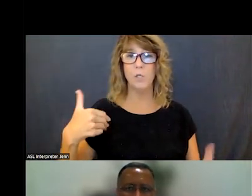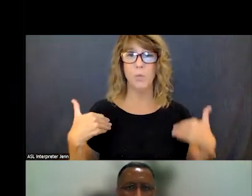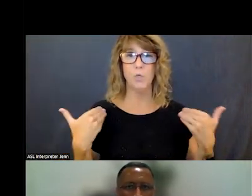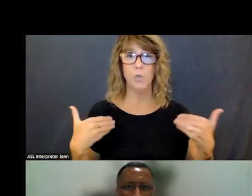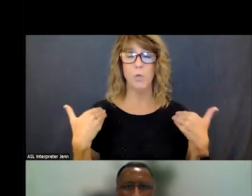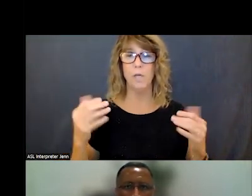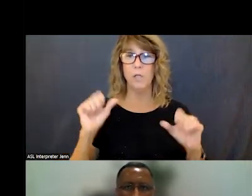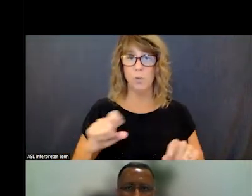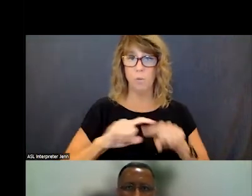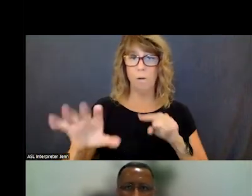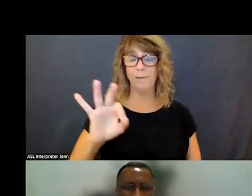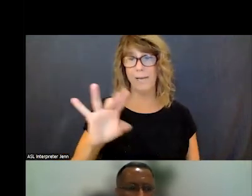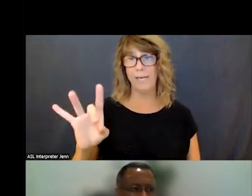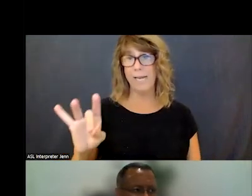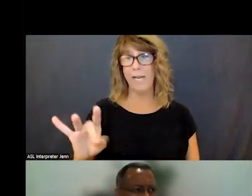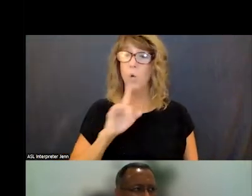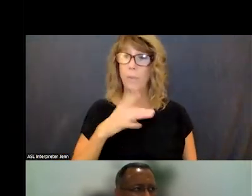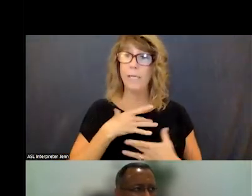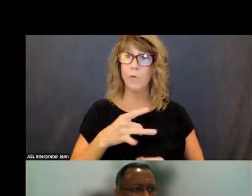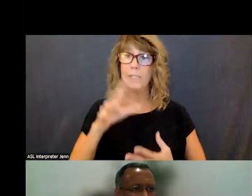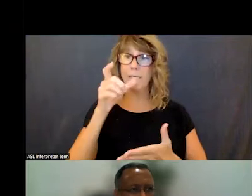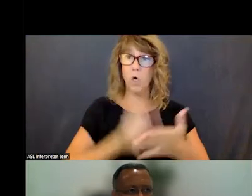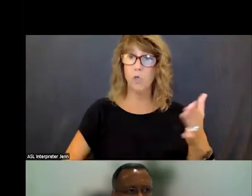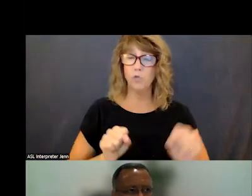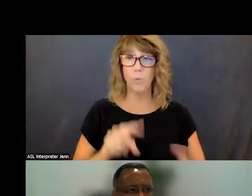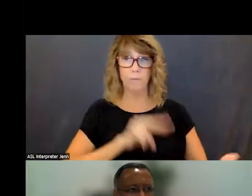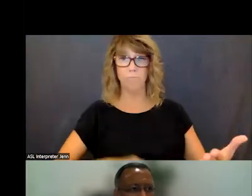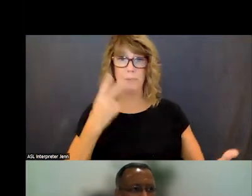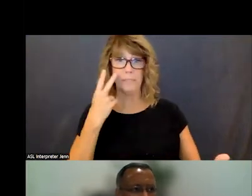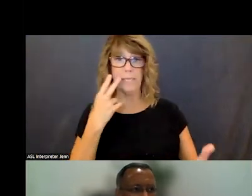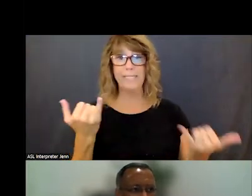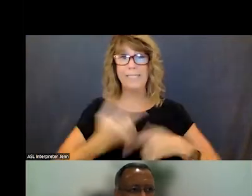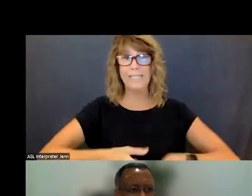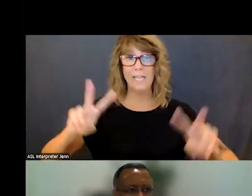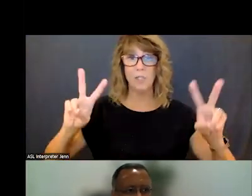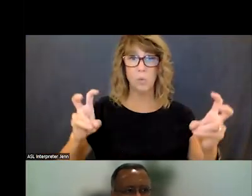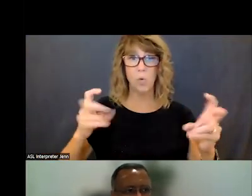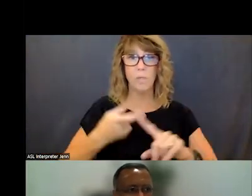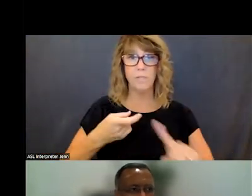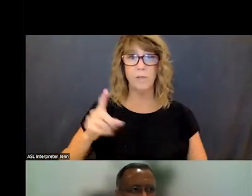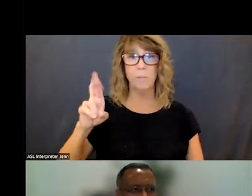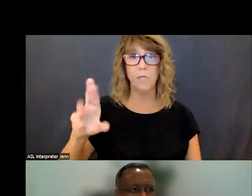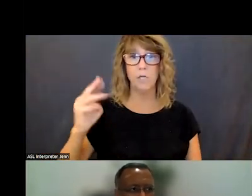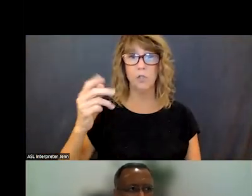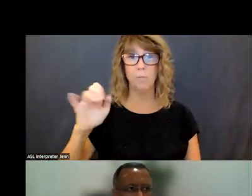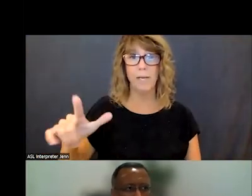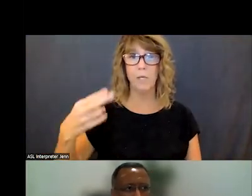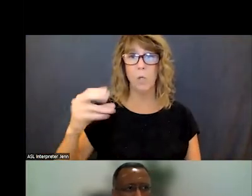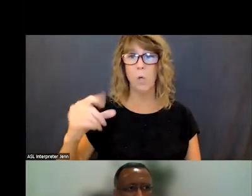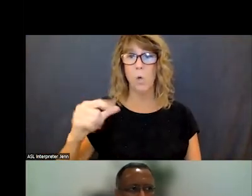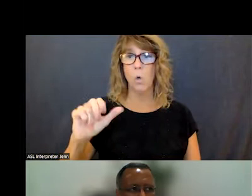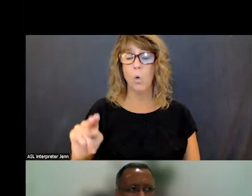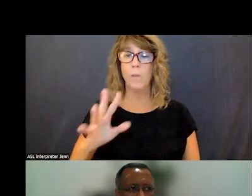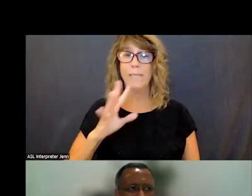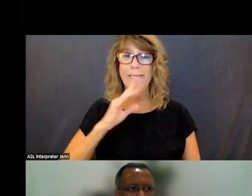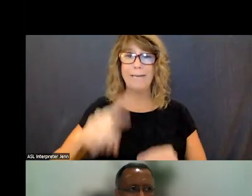They're interesting articles that you can certainly reference. The quote for today comes from Dr. Michael Hogan, who talks about the whole